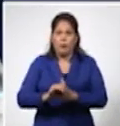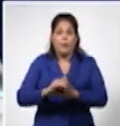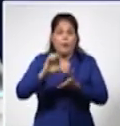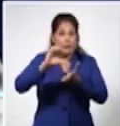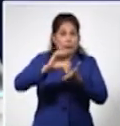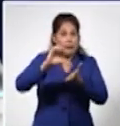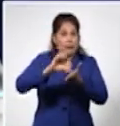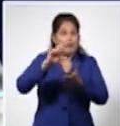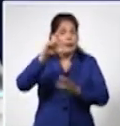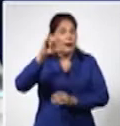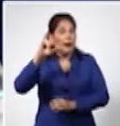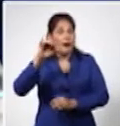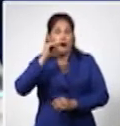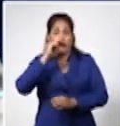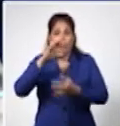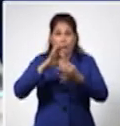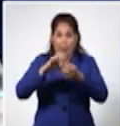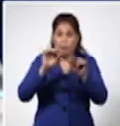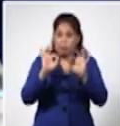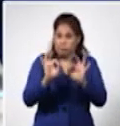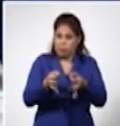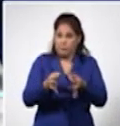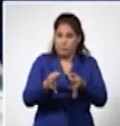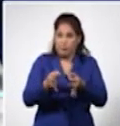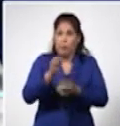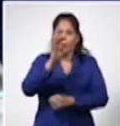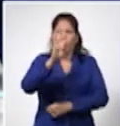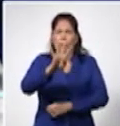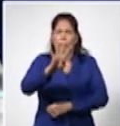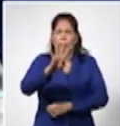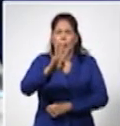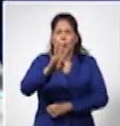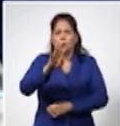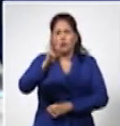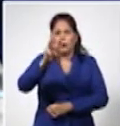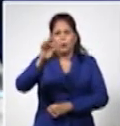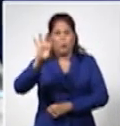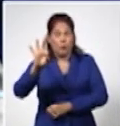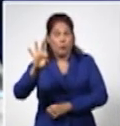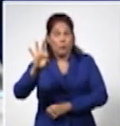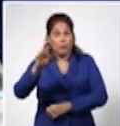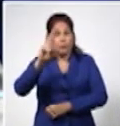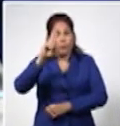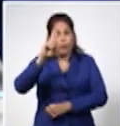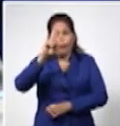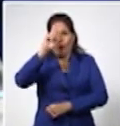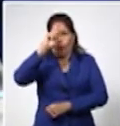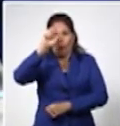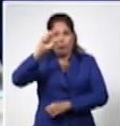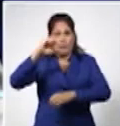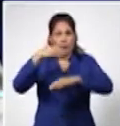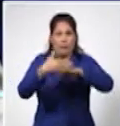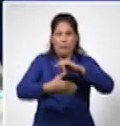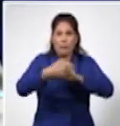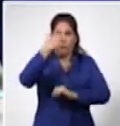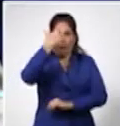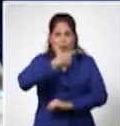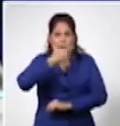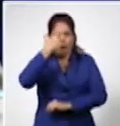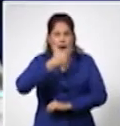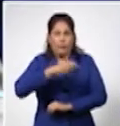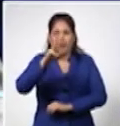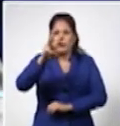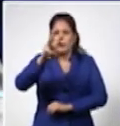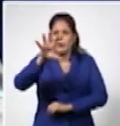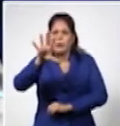Biotechnology Center Lab, 352 in the Hermanos Aimajeires Hospital Laboratory, and 134 in the